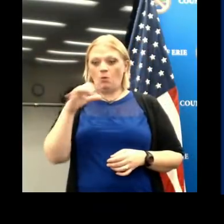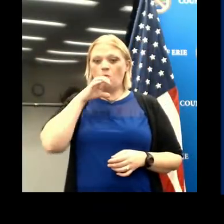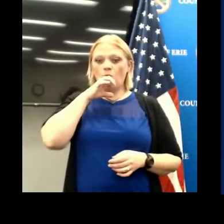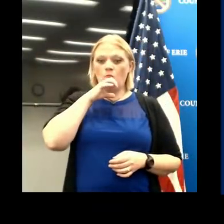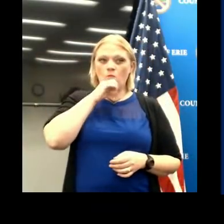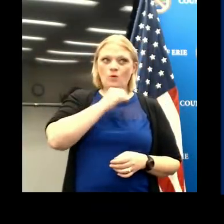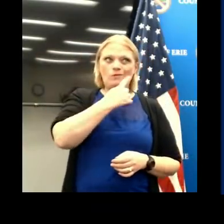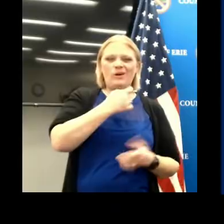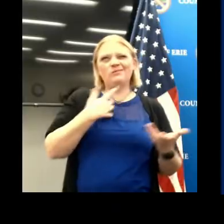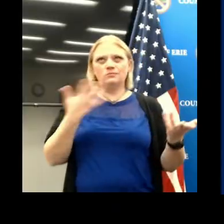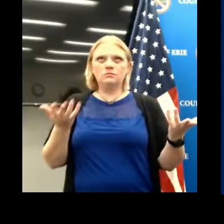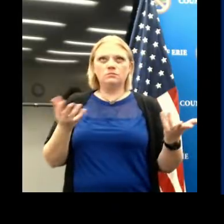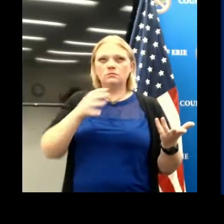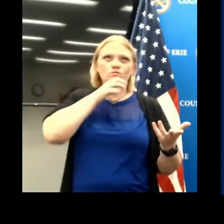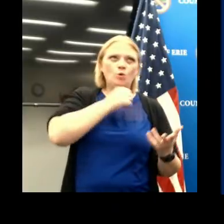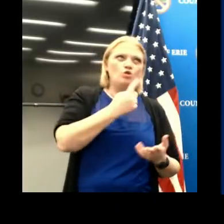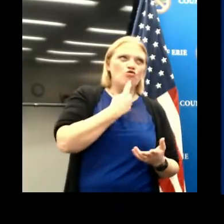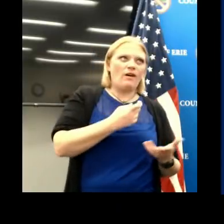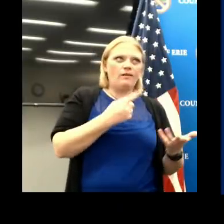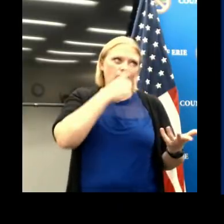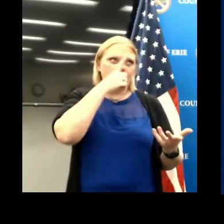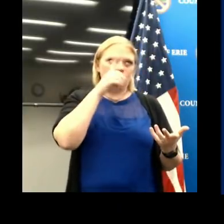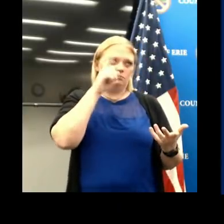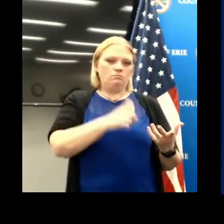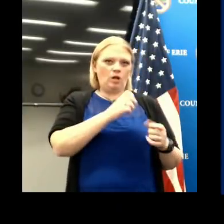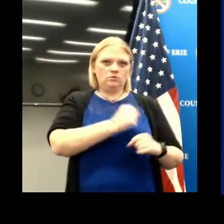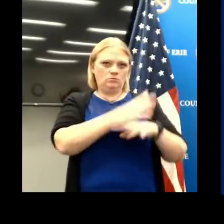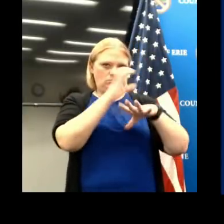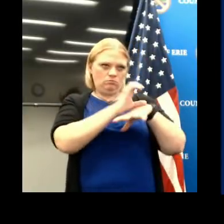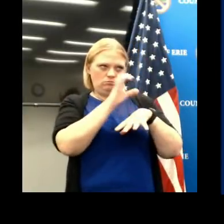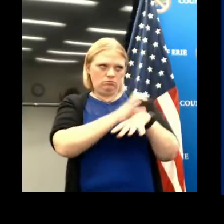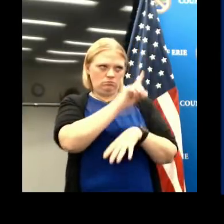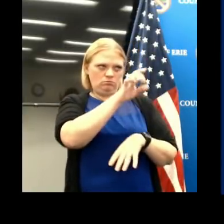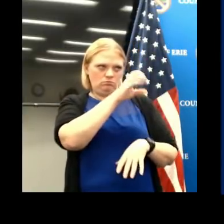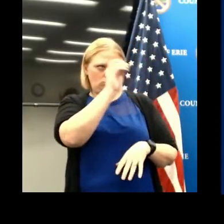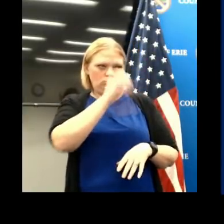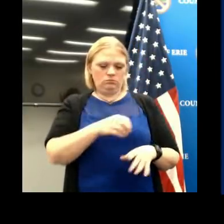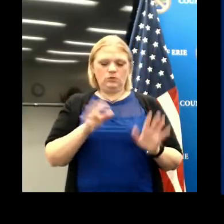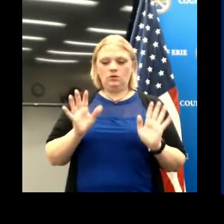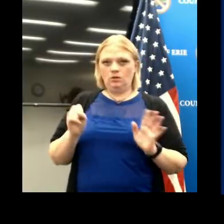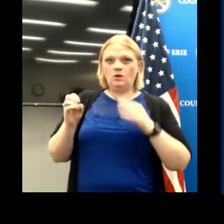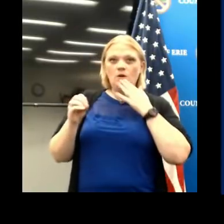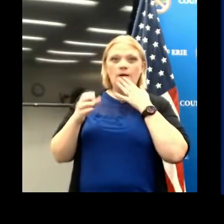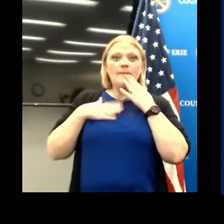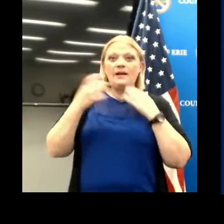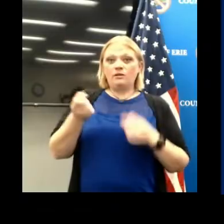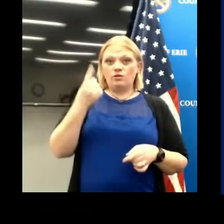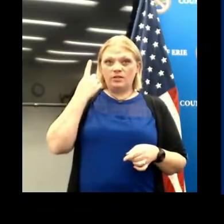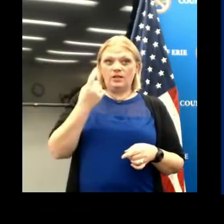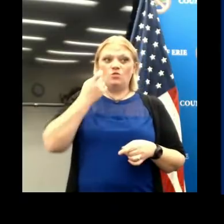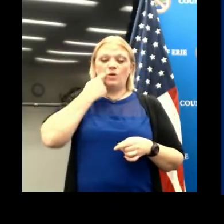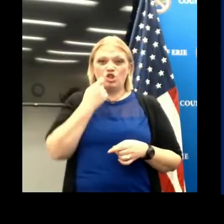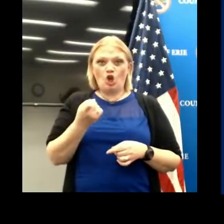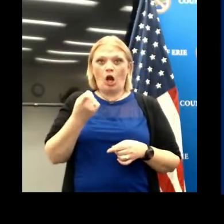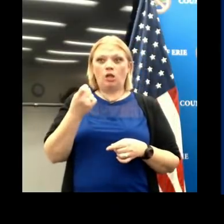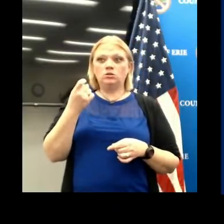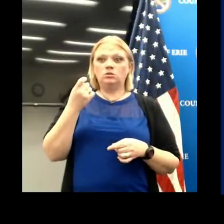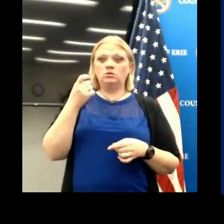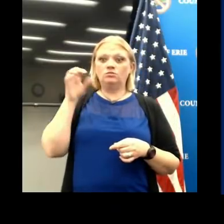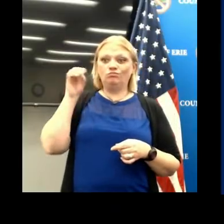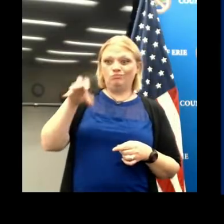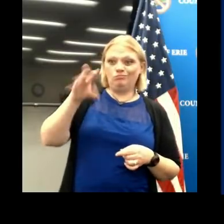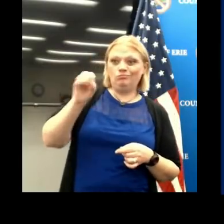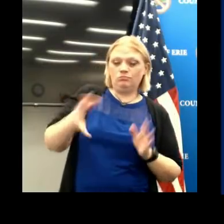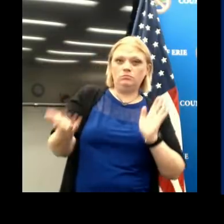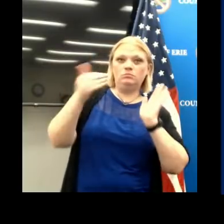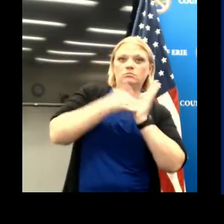basically yellow zone, because in orange and red, you have to go 100% virtual. And it's my understanding they were just shared the guidance again from New York State.